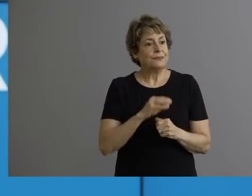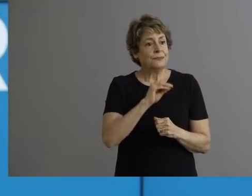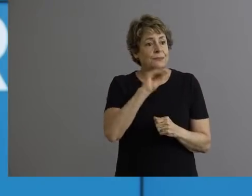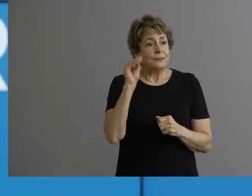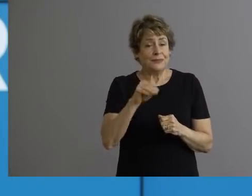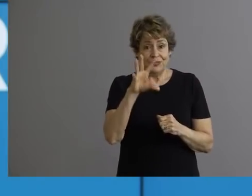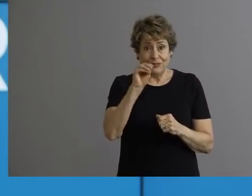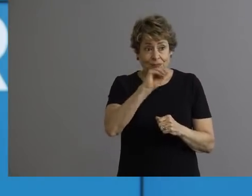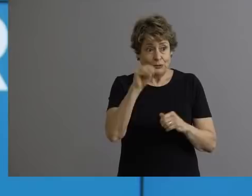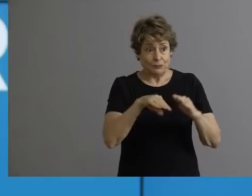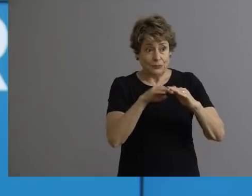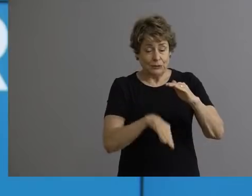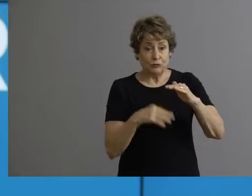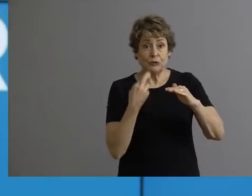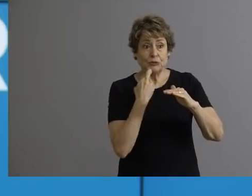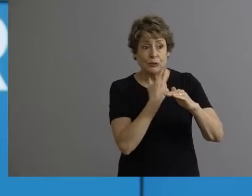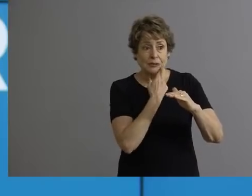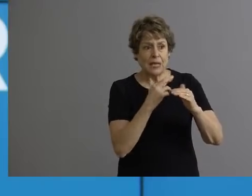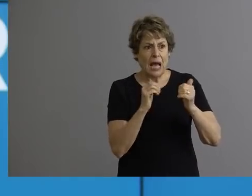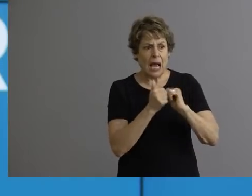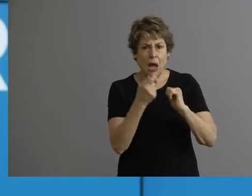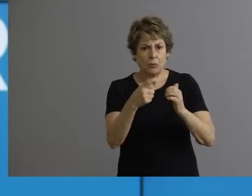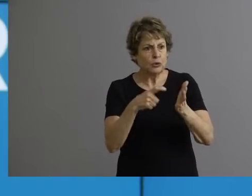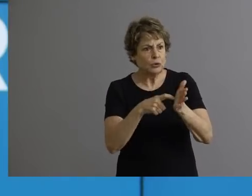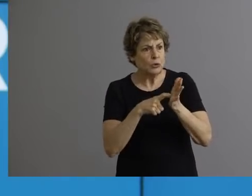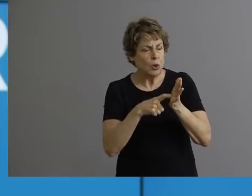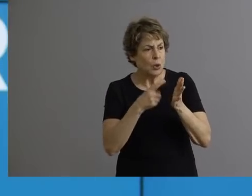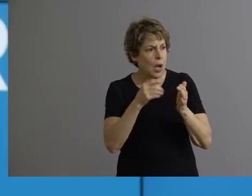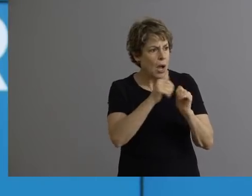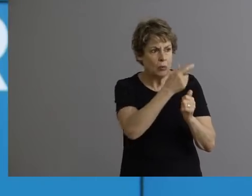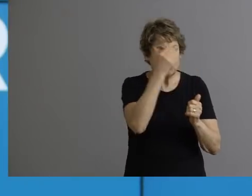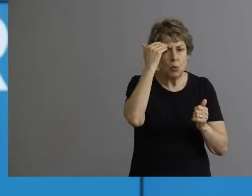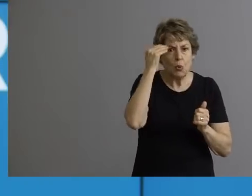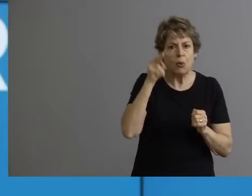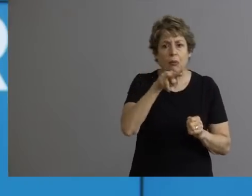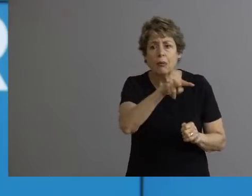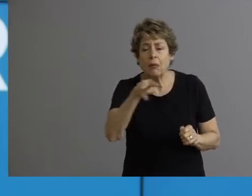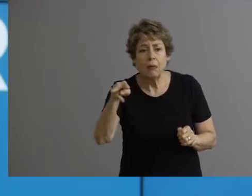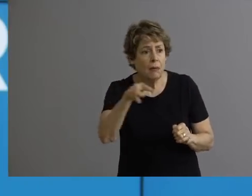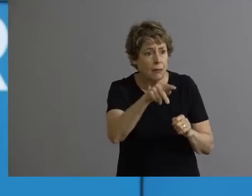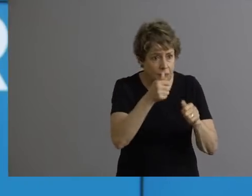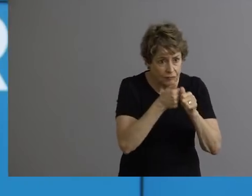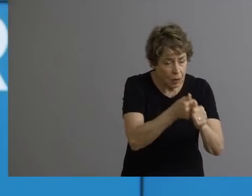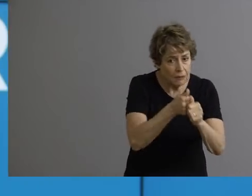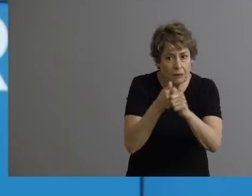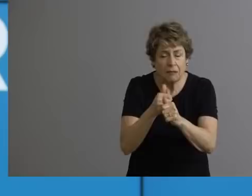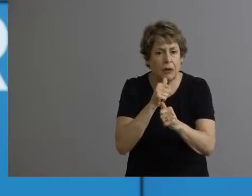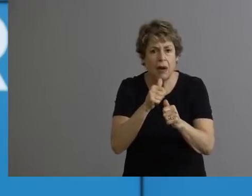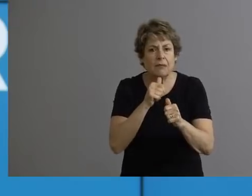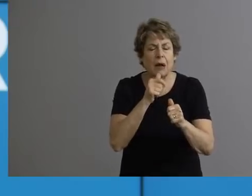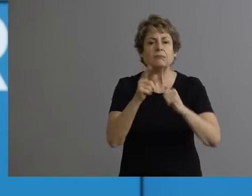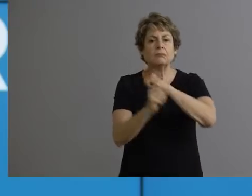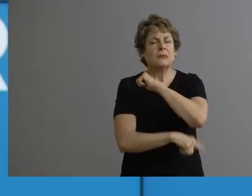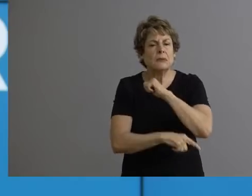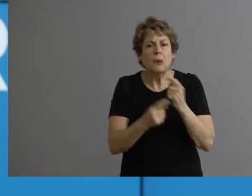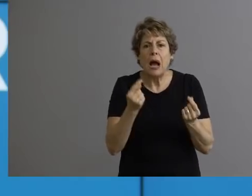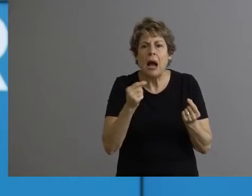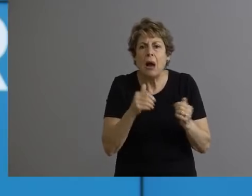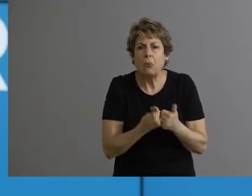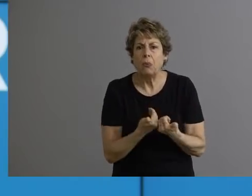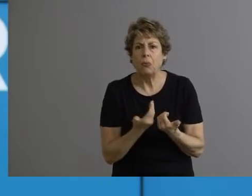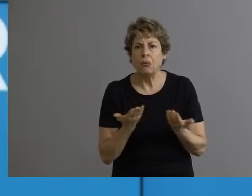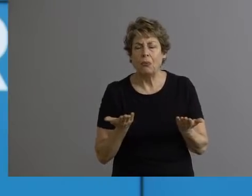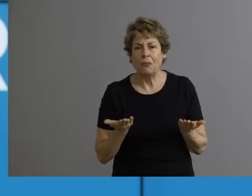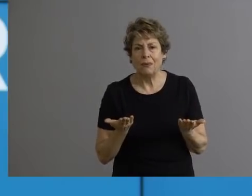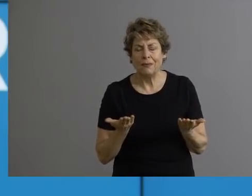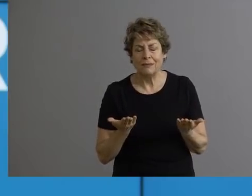punishment for those that do not follow it? So thank you, Martha. And I think you would see consistency if you look at the chart, you look